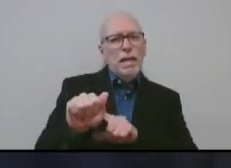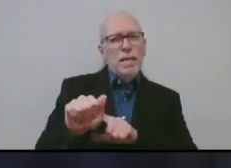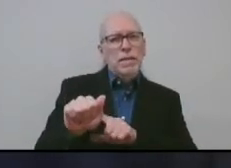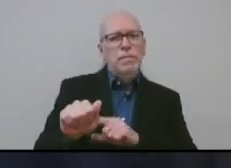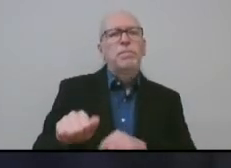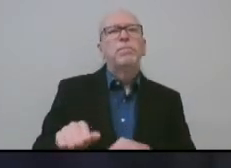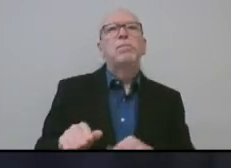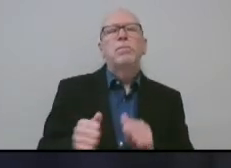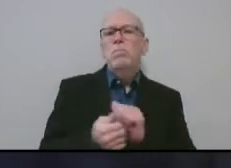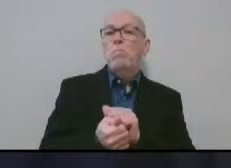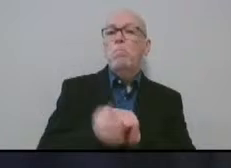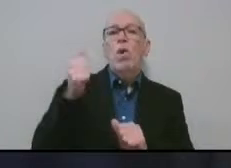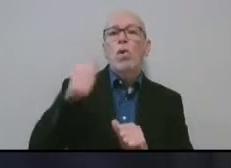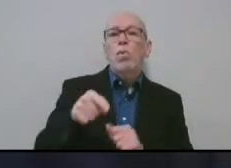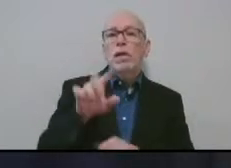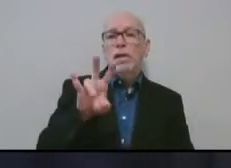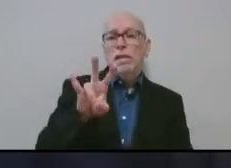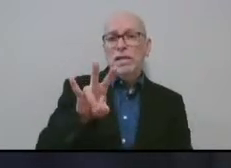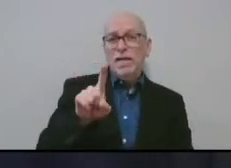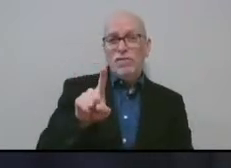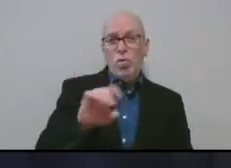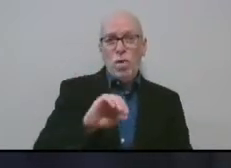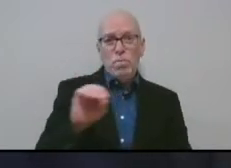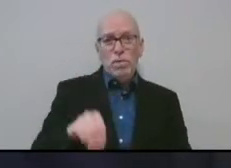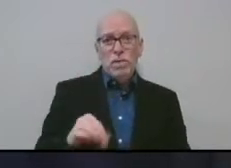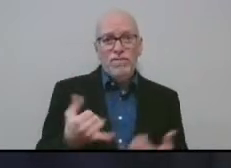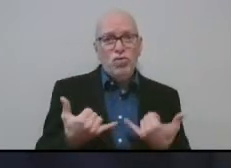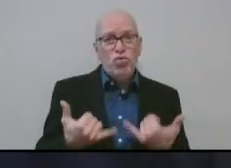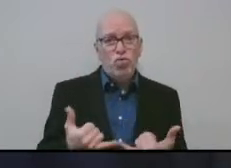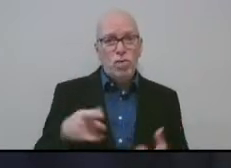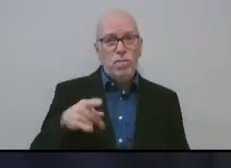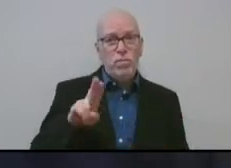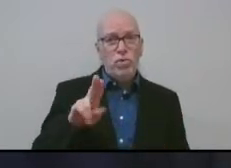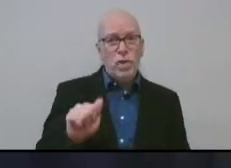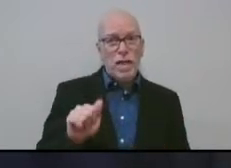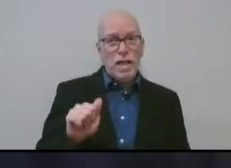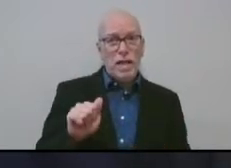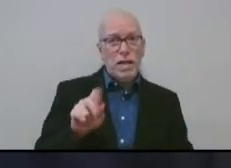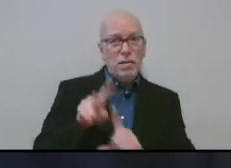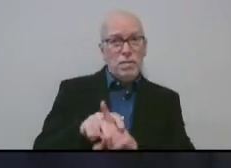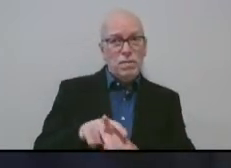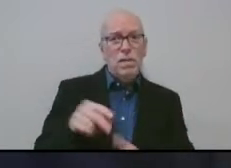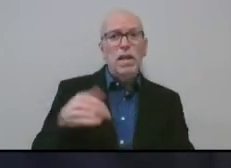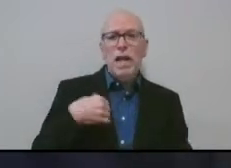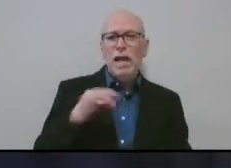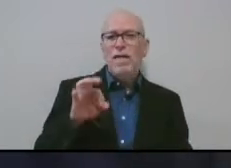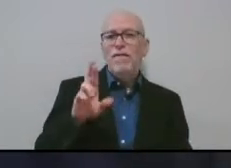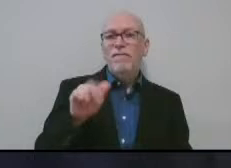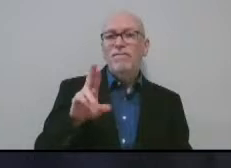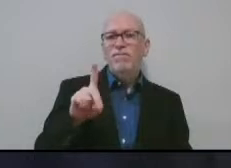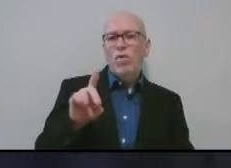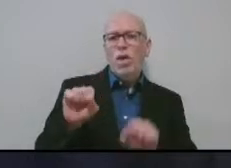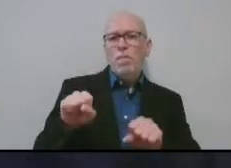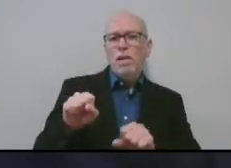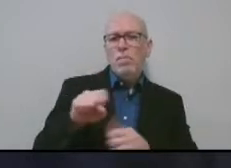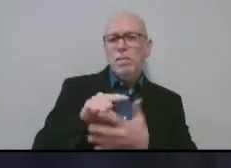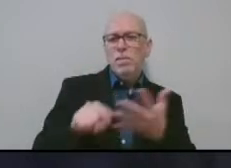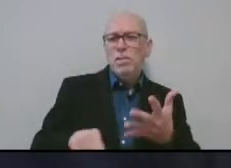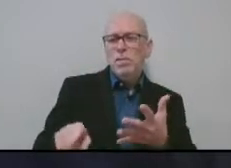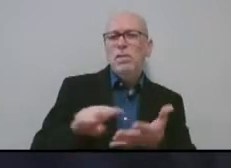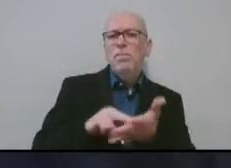Specifically, 71% of current PUA claimants have fraud indicators that